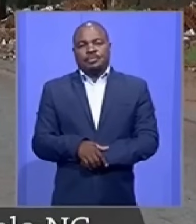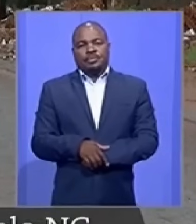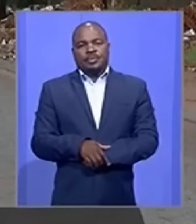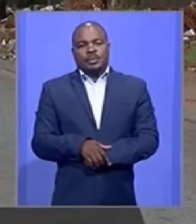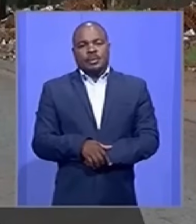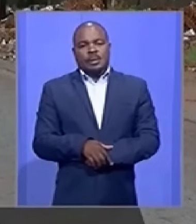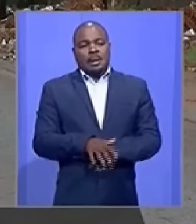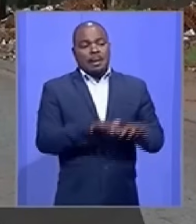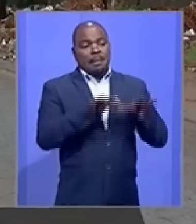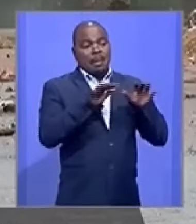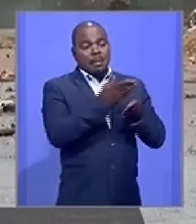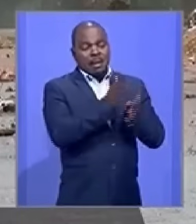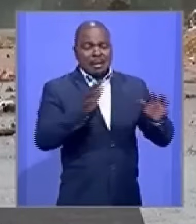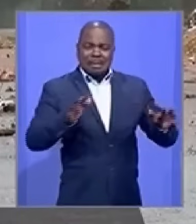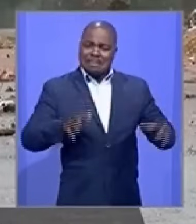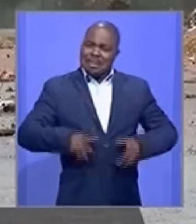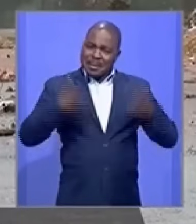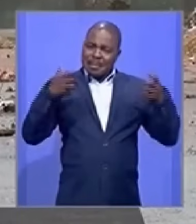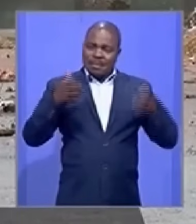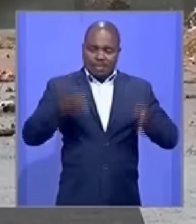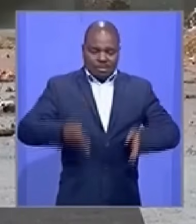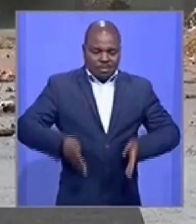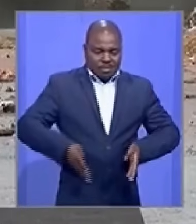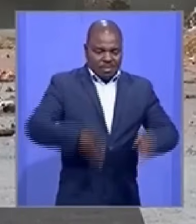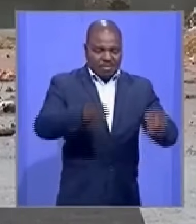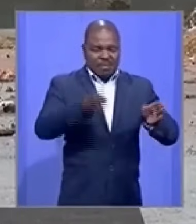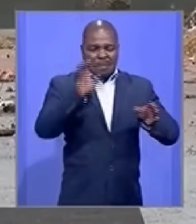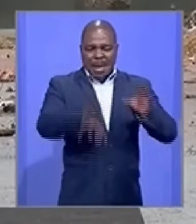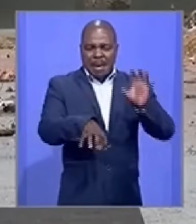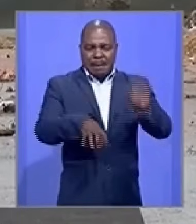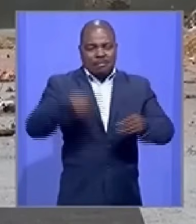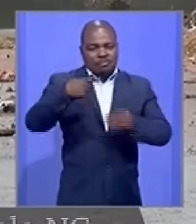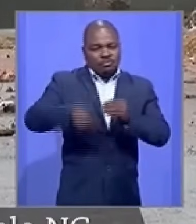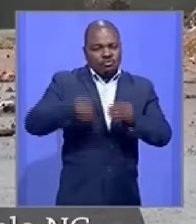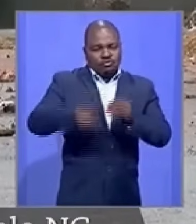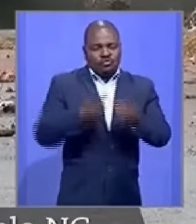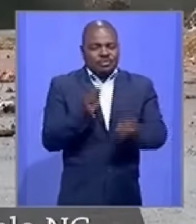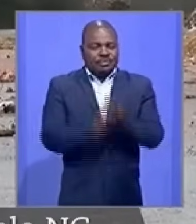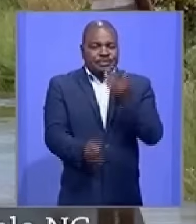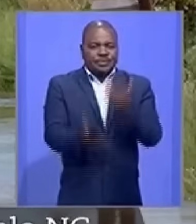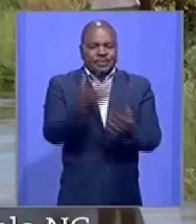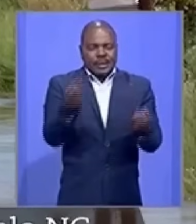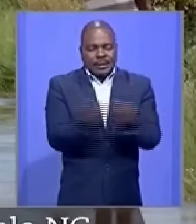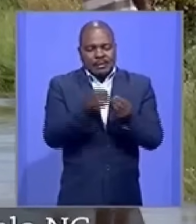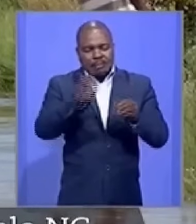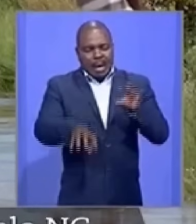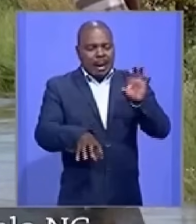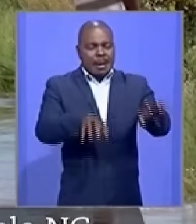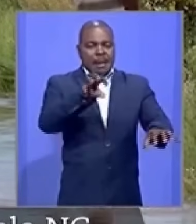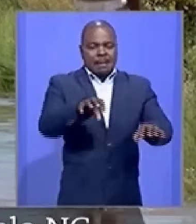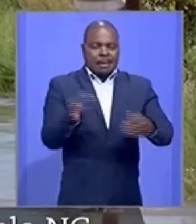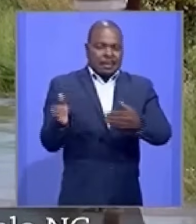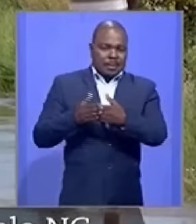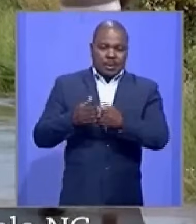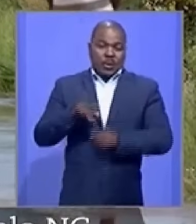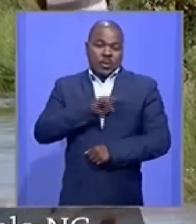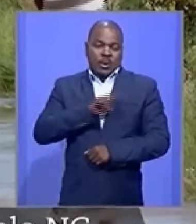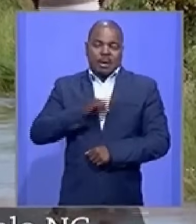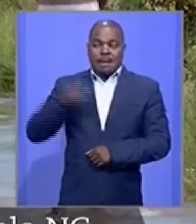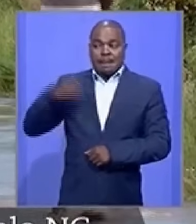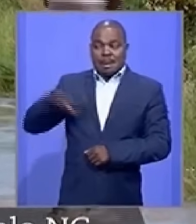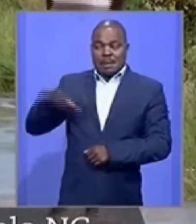Baahi bana ba ferekaneng ba ile ba kwala tsela ena ka dithaere tse tukang le dinthwana-nthwana ba tlosa masepala wa Solplaiki